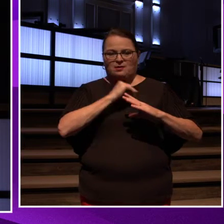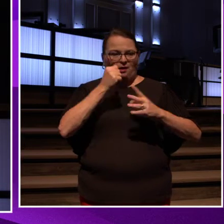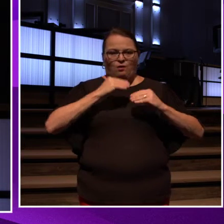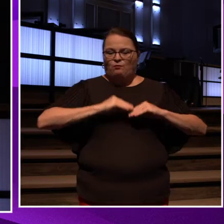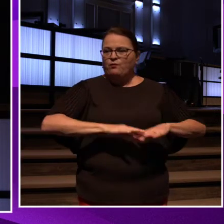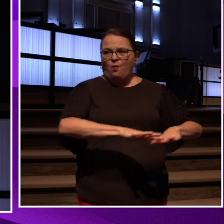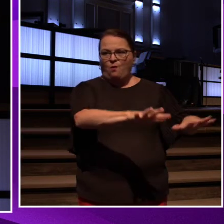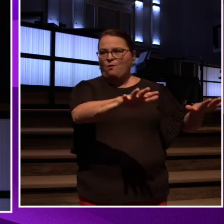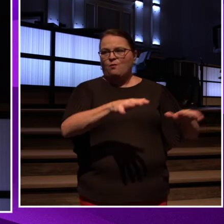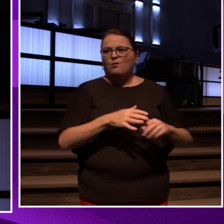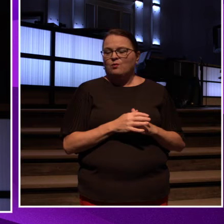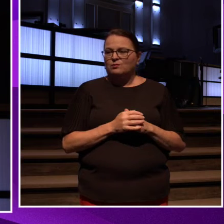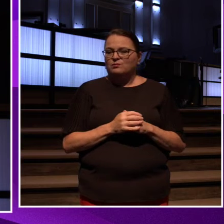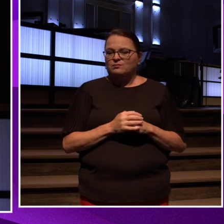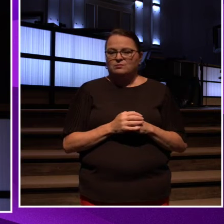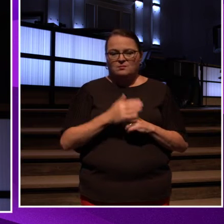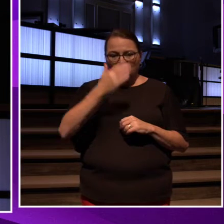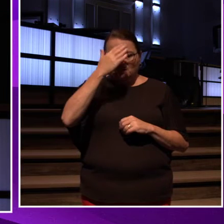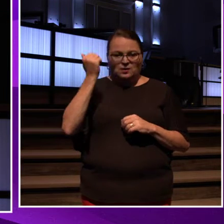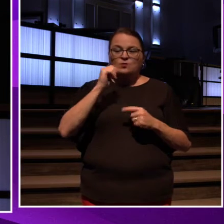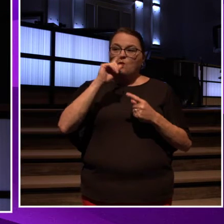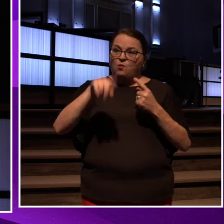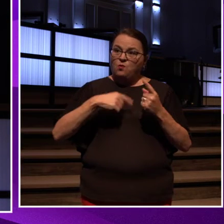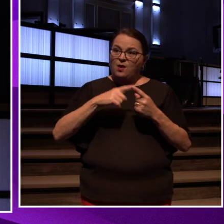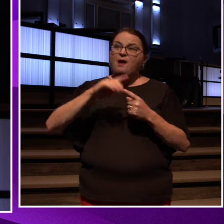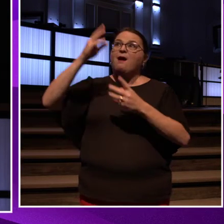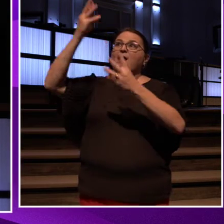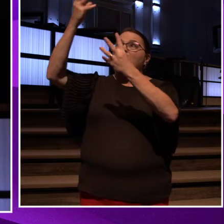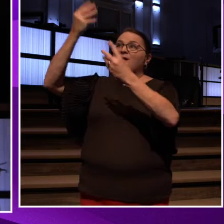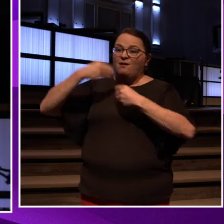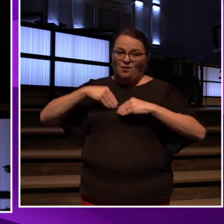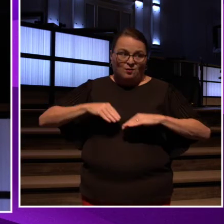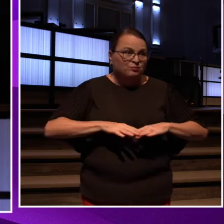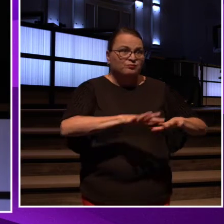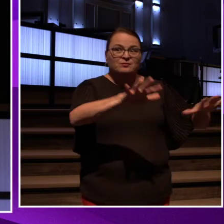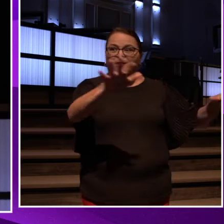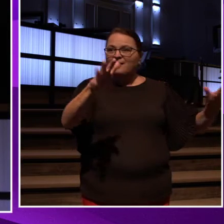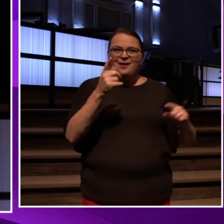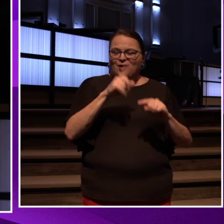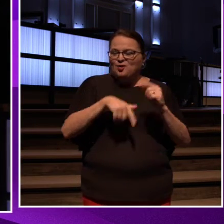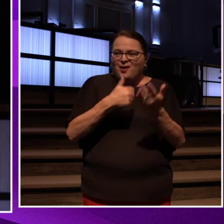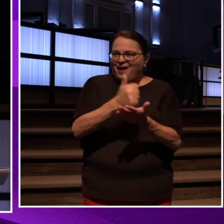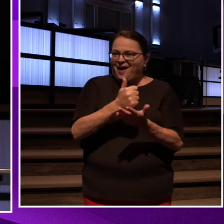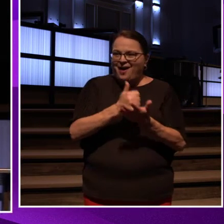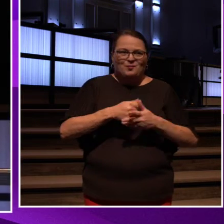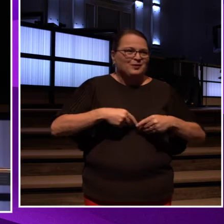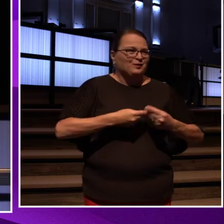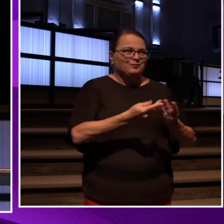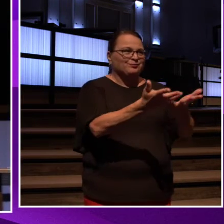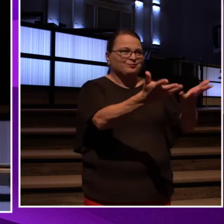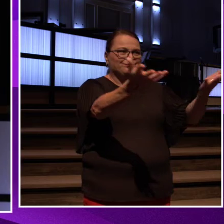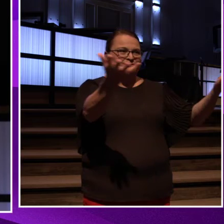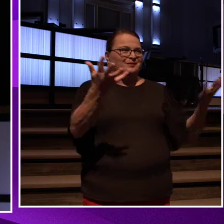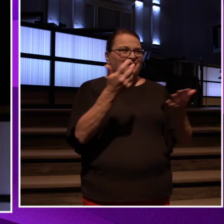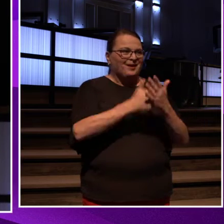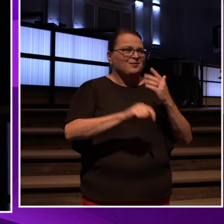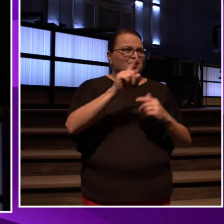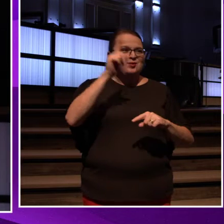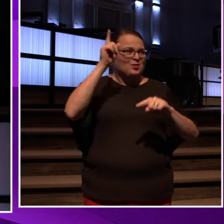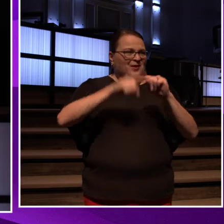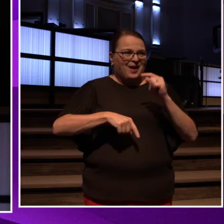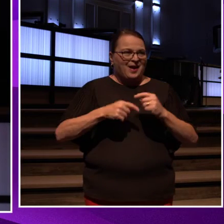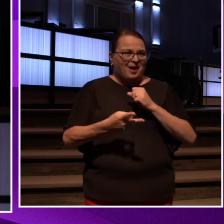us. Because when it's flowing through you and it's in you, it just spews out all over everything. You can't